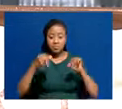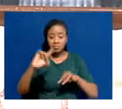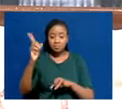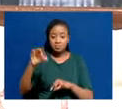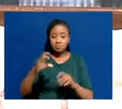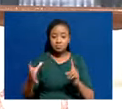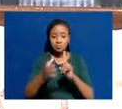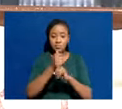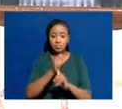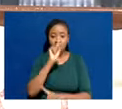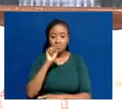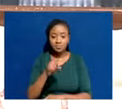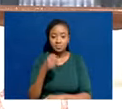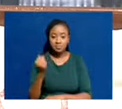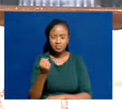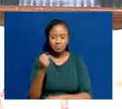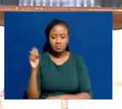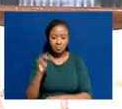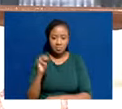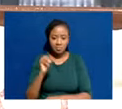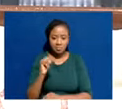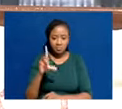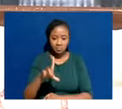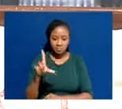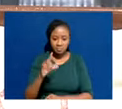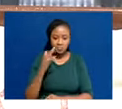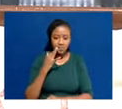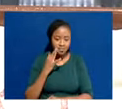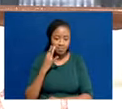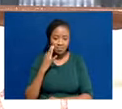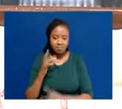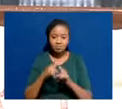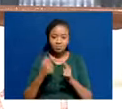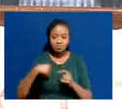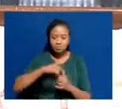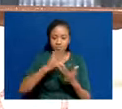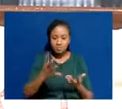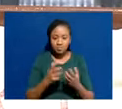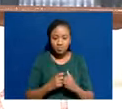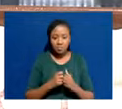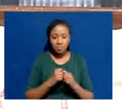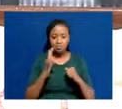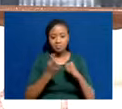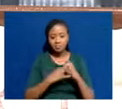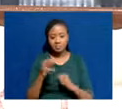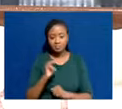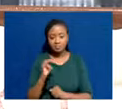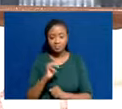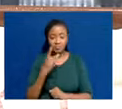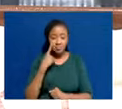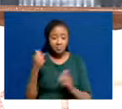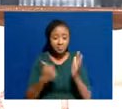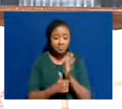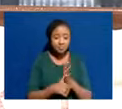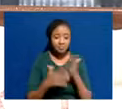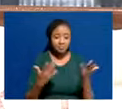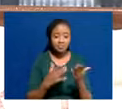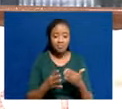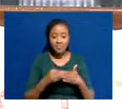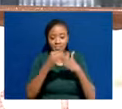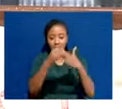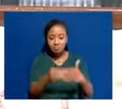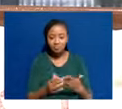million liters a day, but we need 850. And why is that? The same problem I'm telling you. Leadership stopped being imaginative.